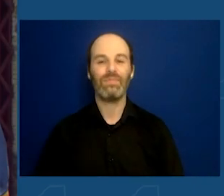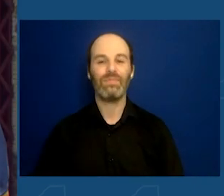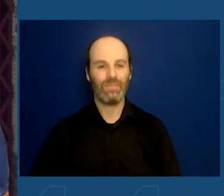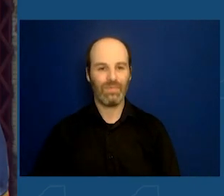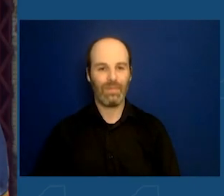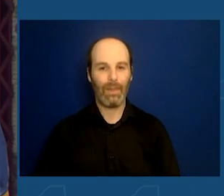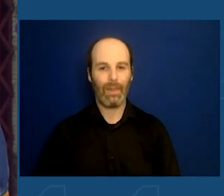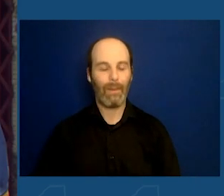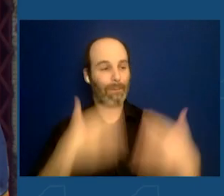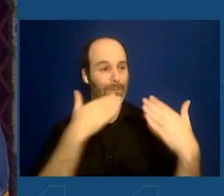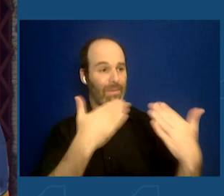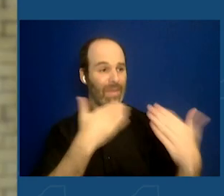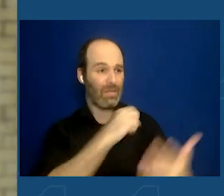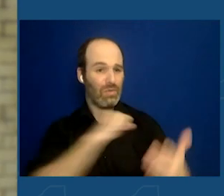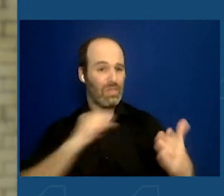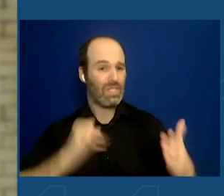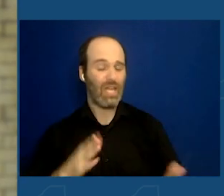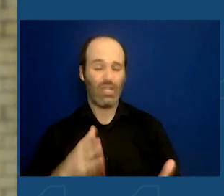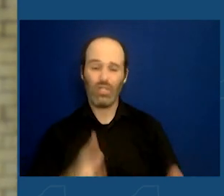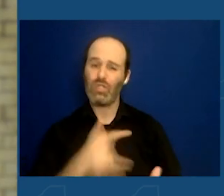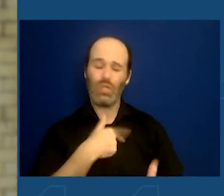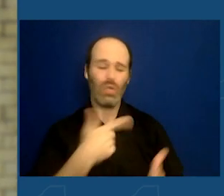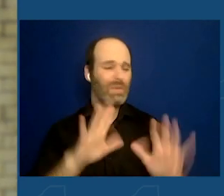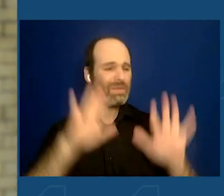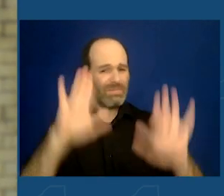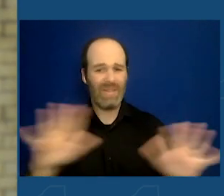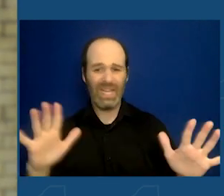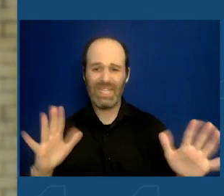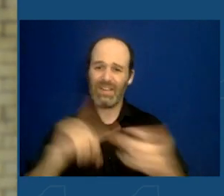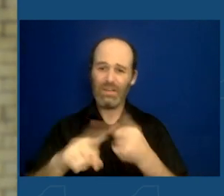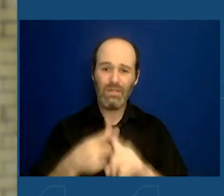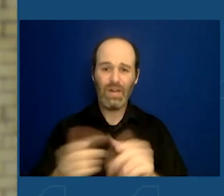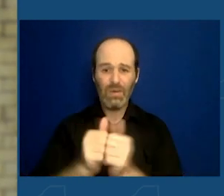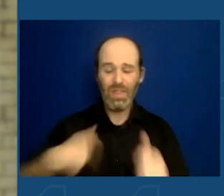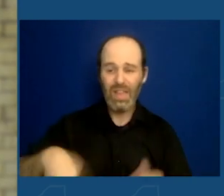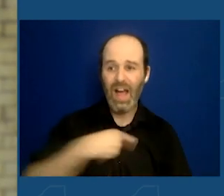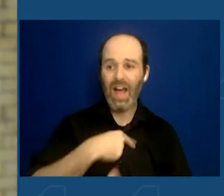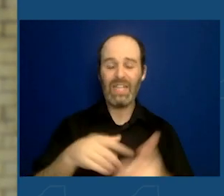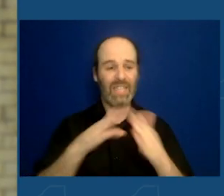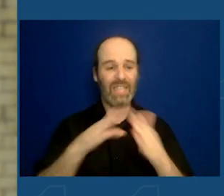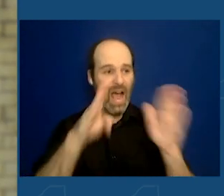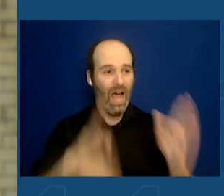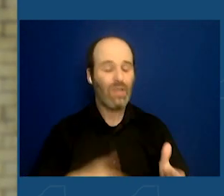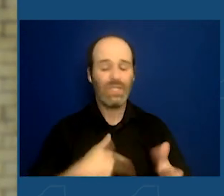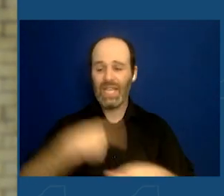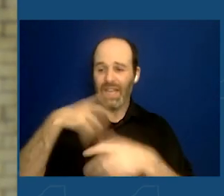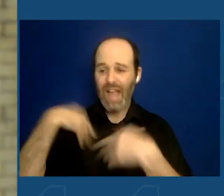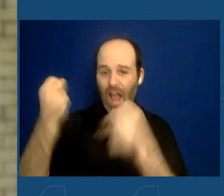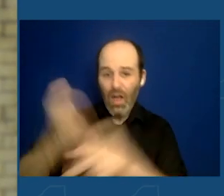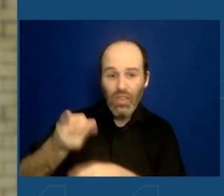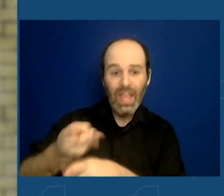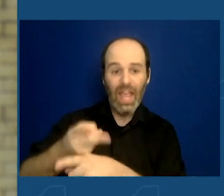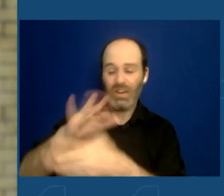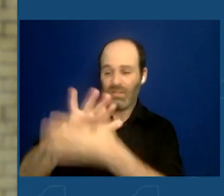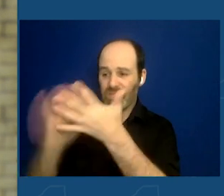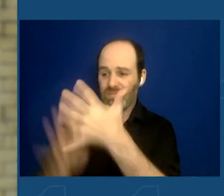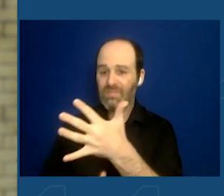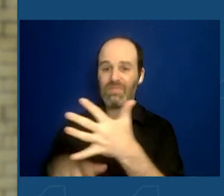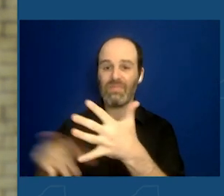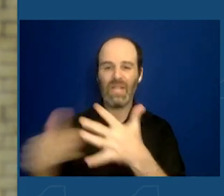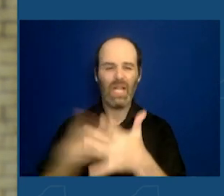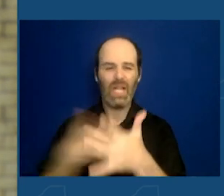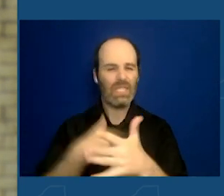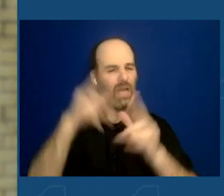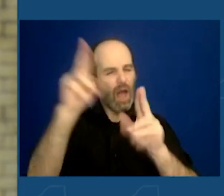Thank you, Senator. You have been an incredible friend to us on healthcare, on housing, and a great leader. And it's a real honor for me to be here today, because